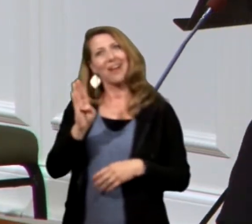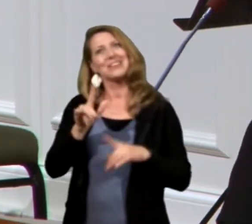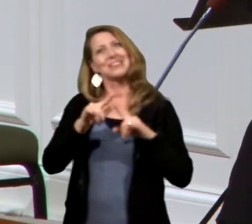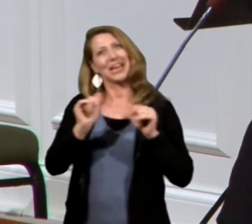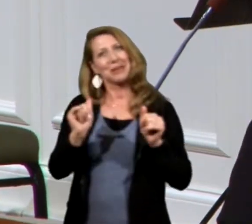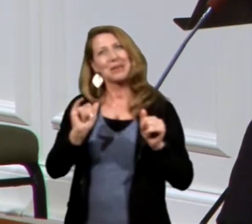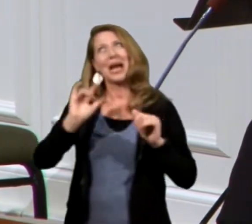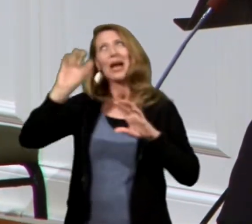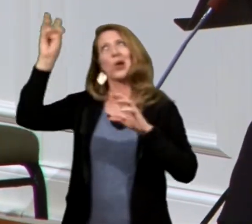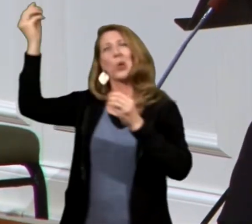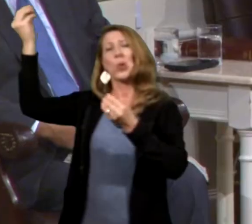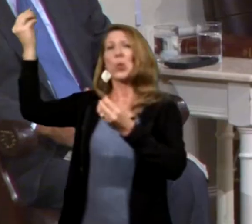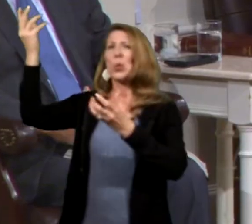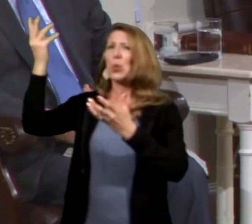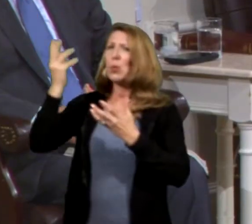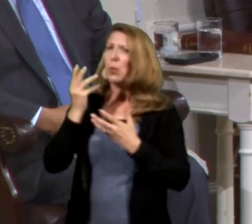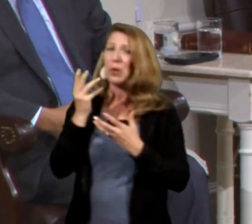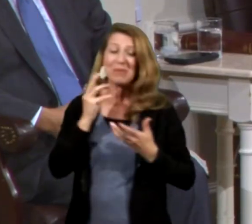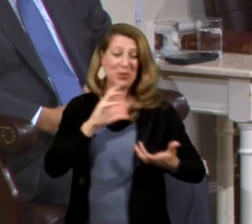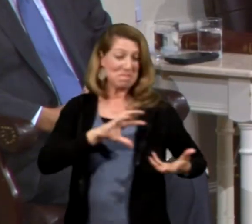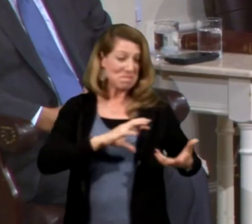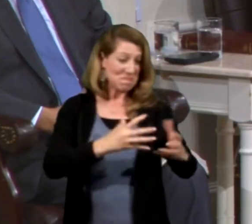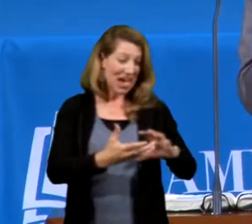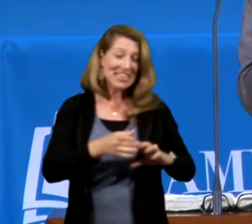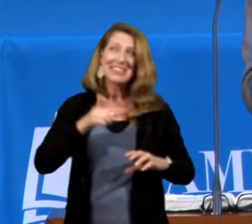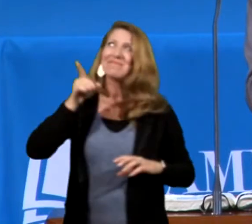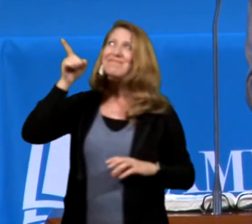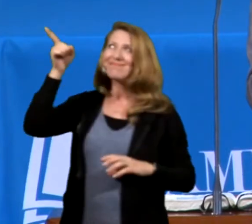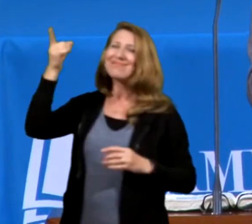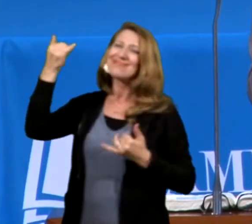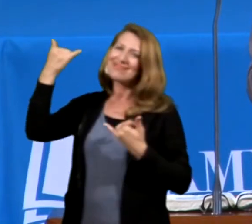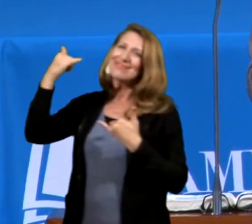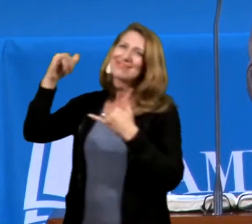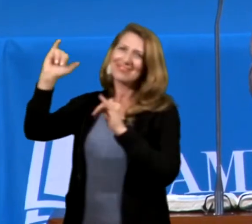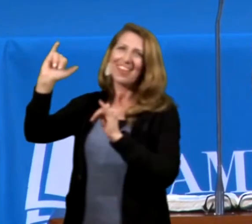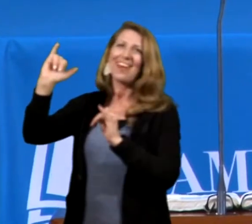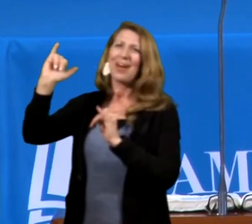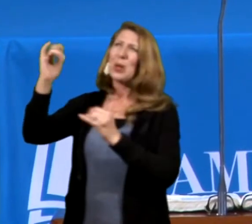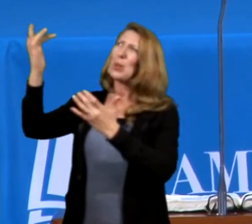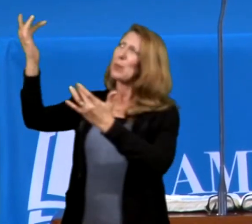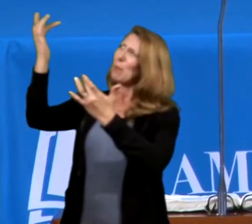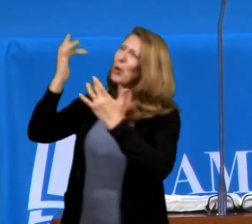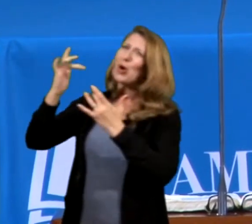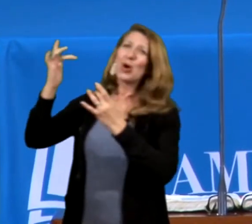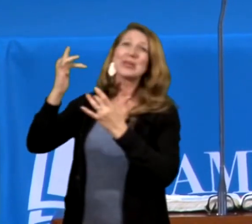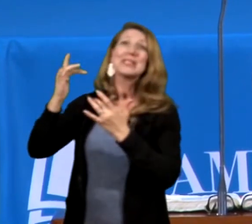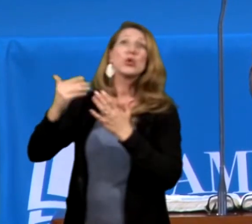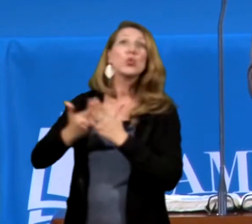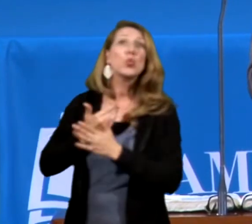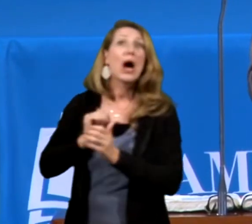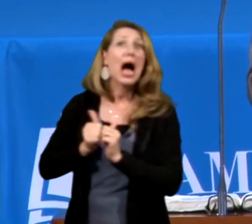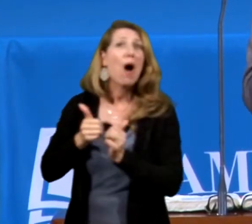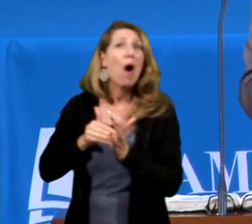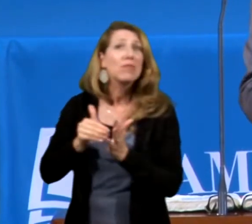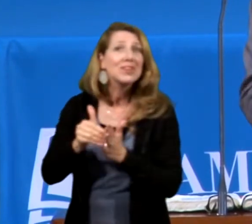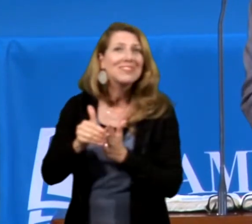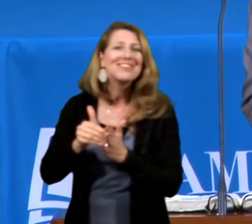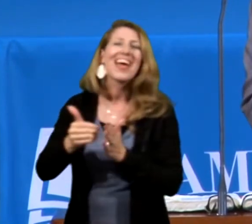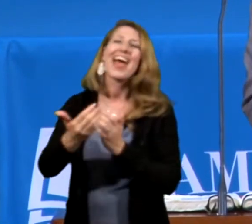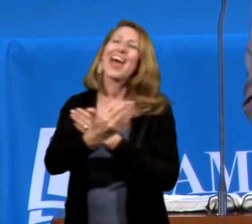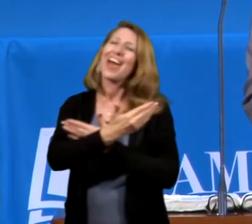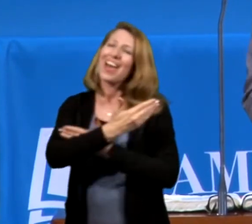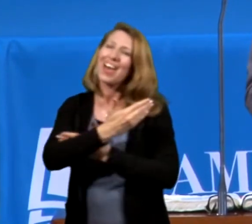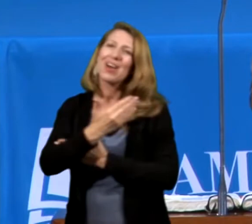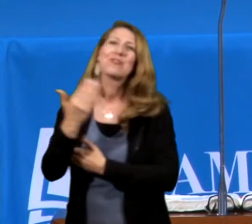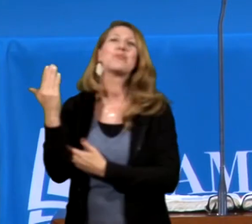mess up and we don't do what we're supposed to do, His mercies are new how often? Every